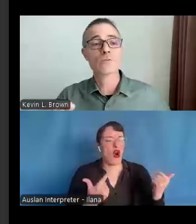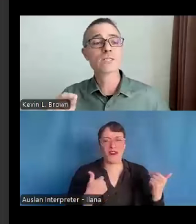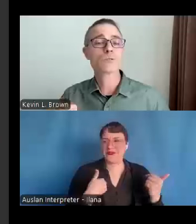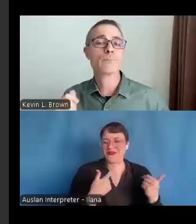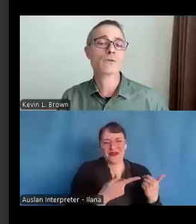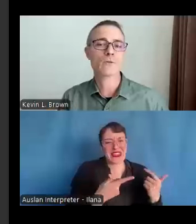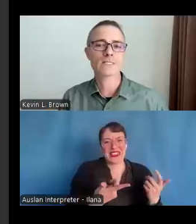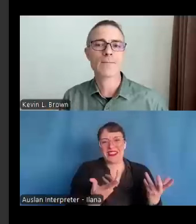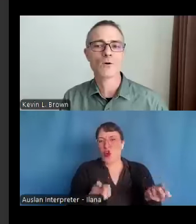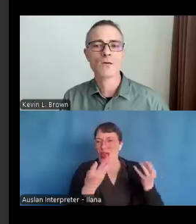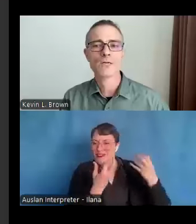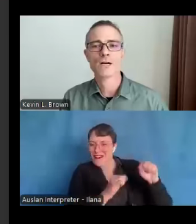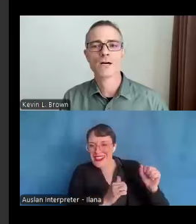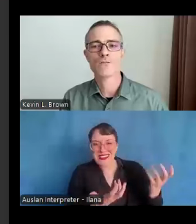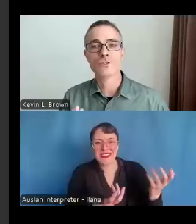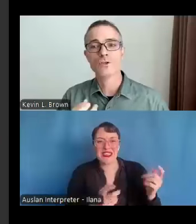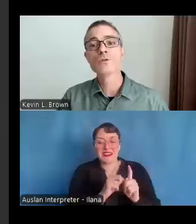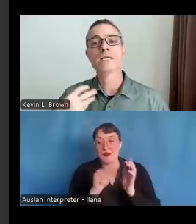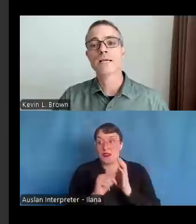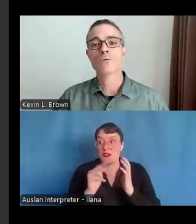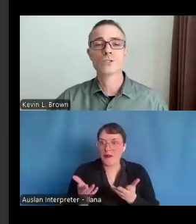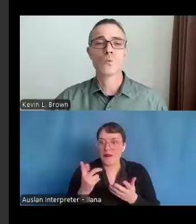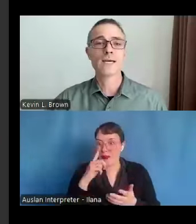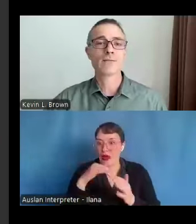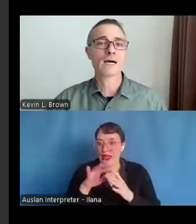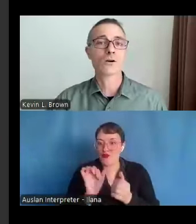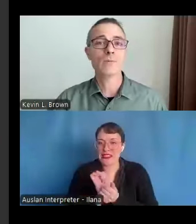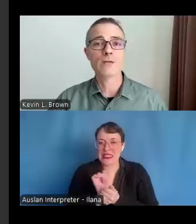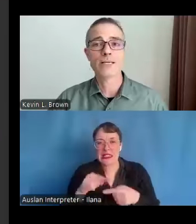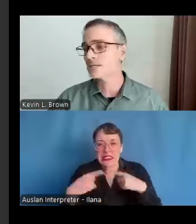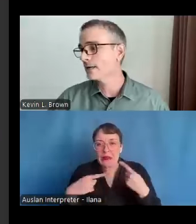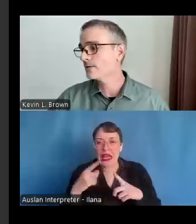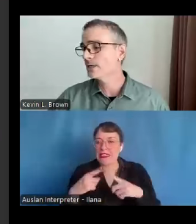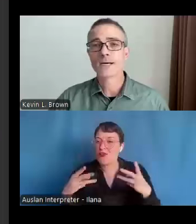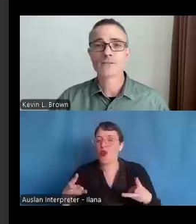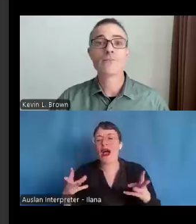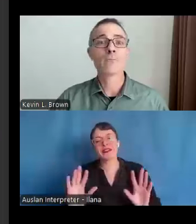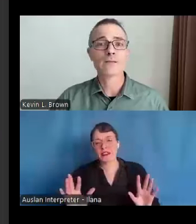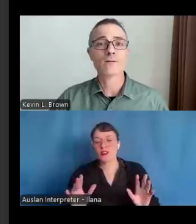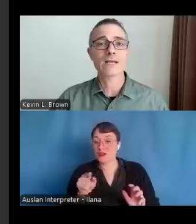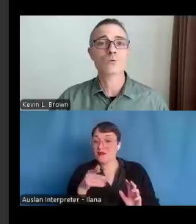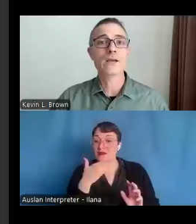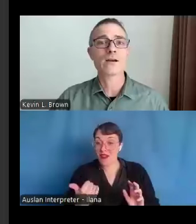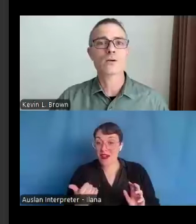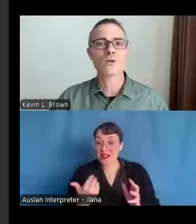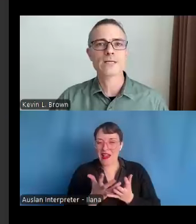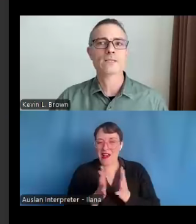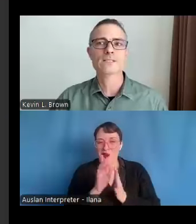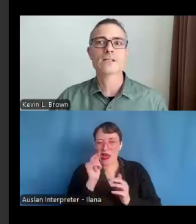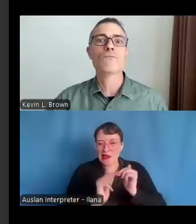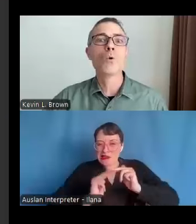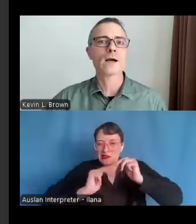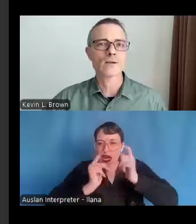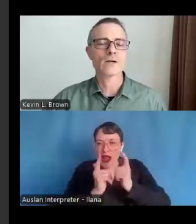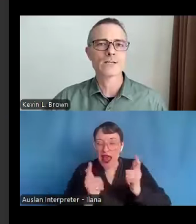And so this was a beautiful example of using language with our communities and developing the language with our communities instead